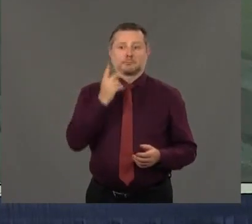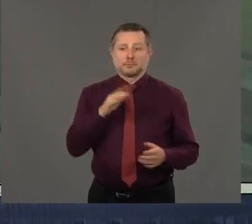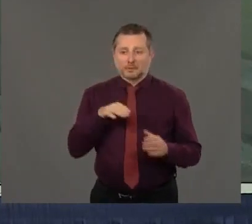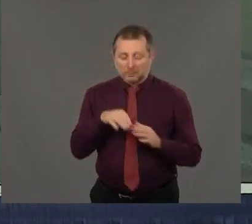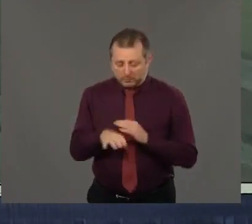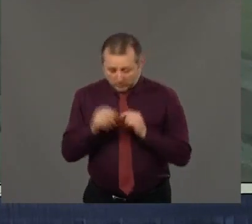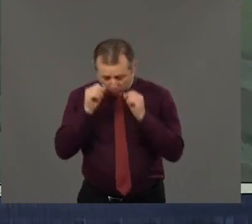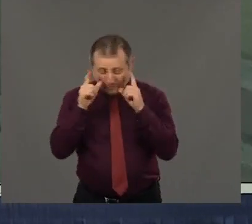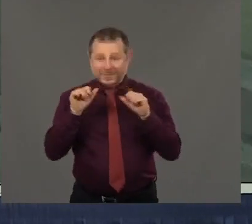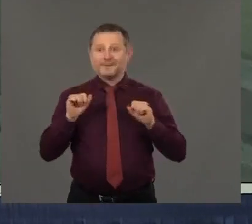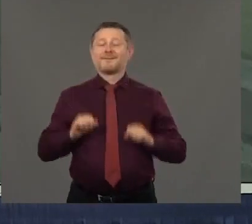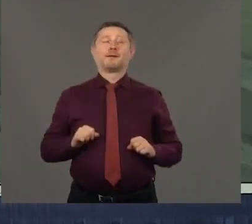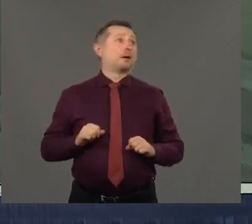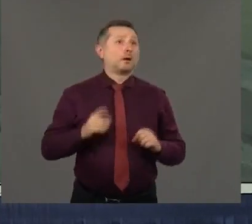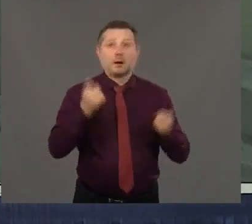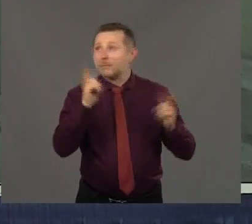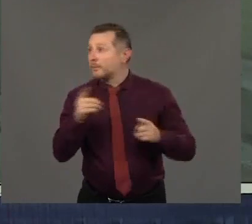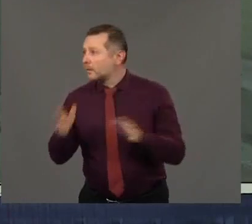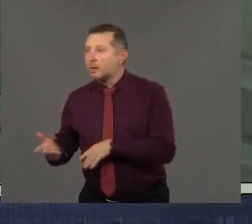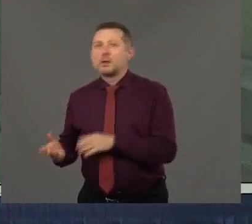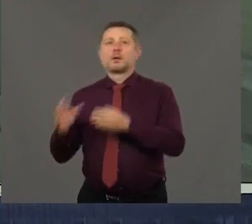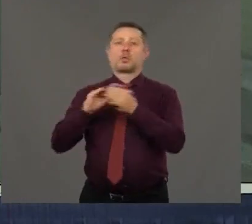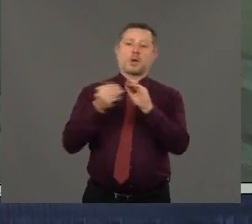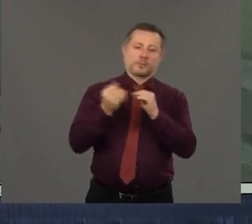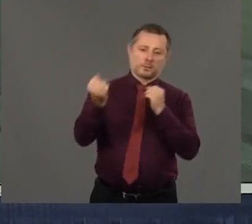stop? We don't know. We have to see.